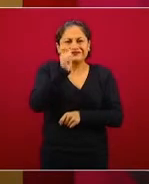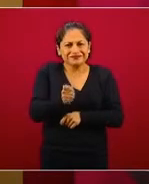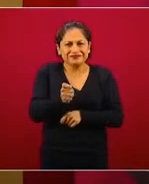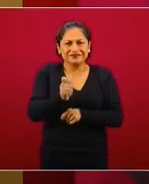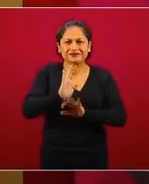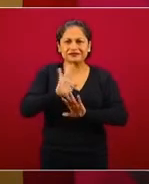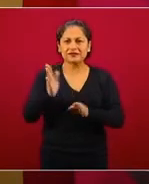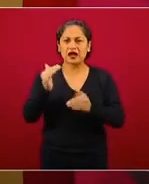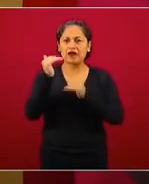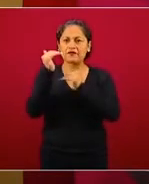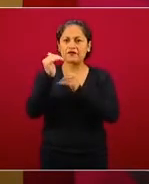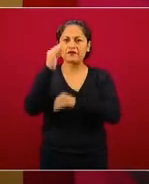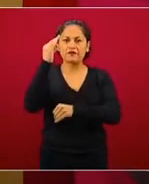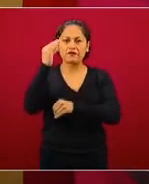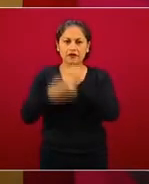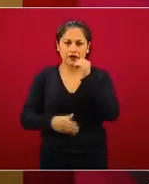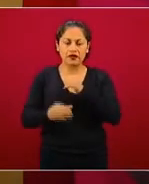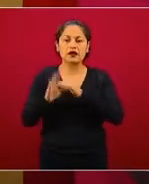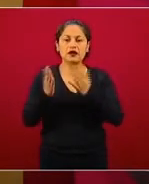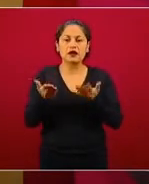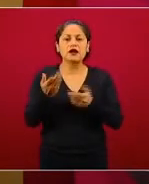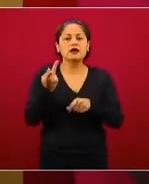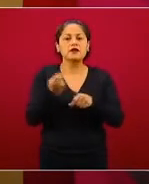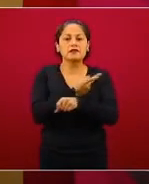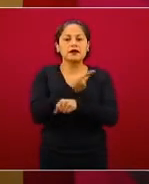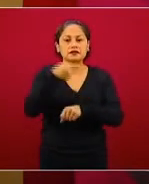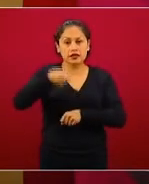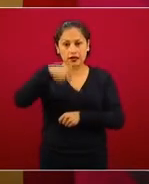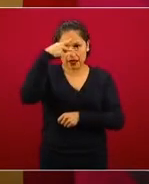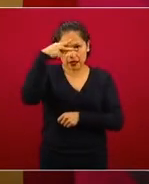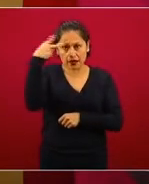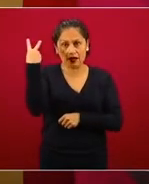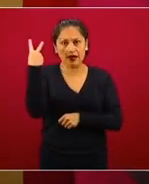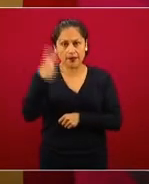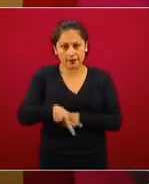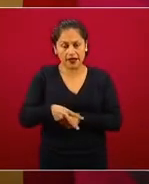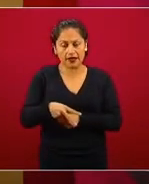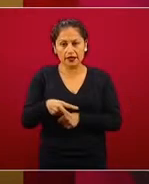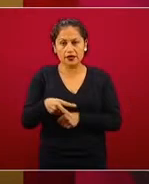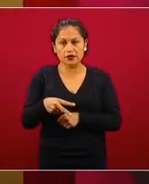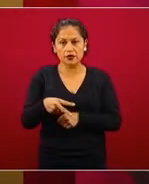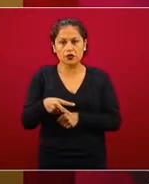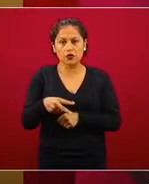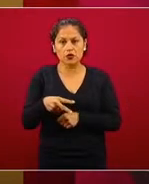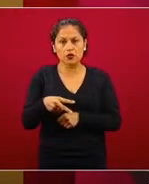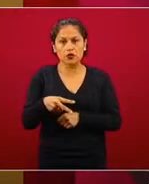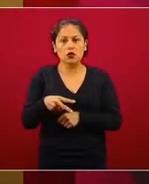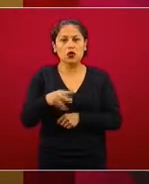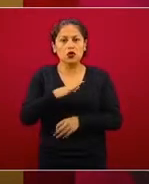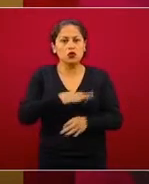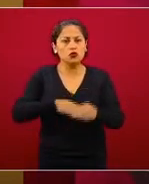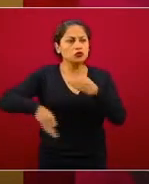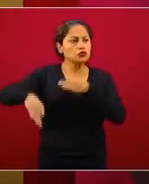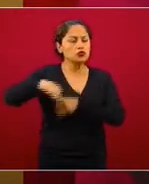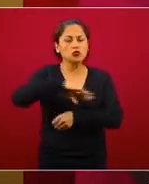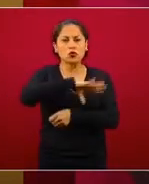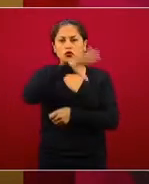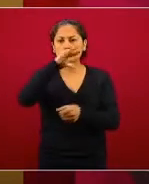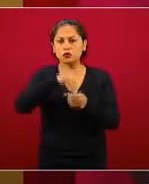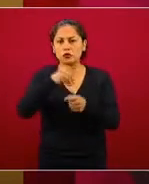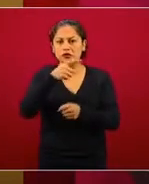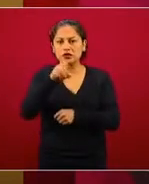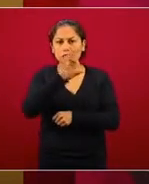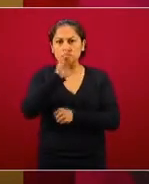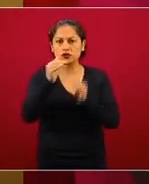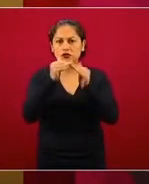distance national campaign. As we've spoken about over the last weeks, we have to talk about